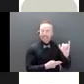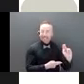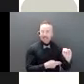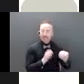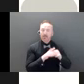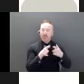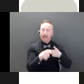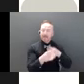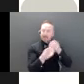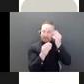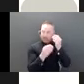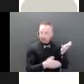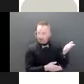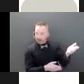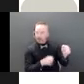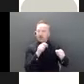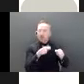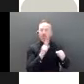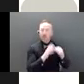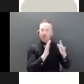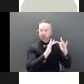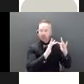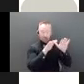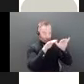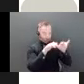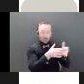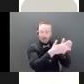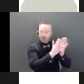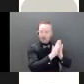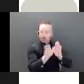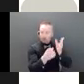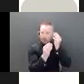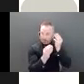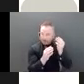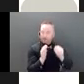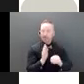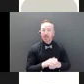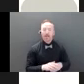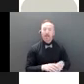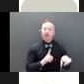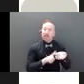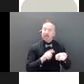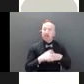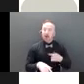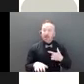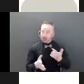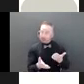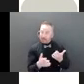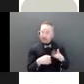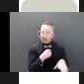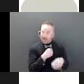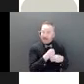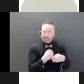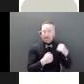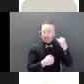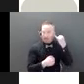So again, it's good to do that. You can also put an alert on your form if you've been a scam, just in case